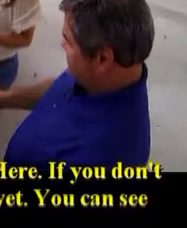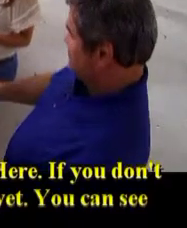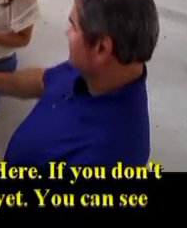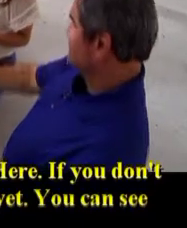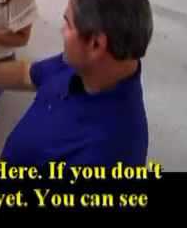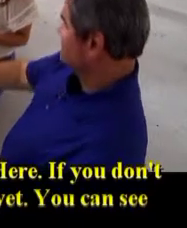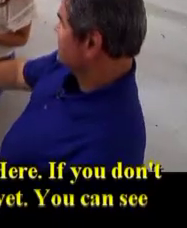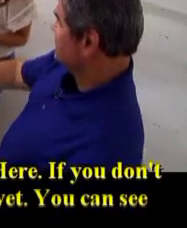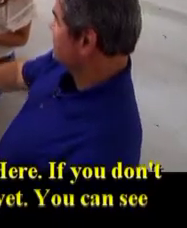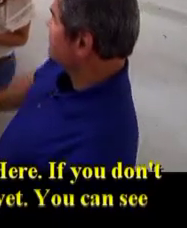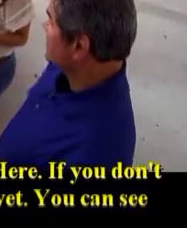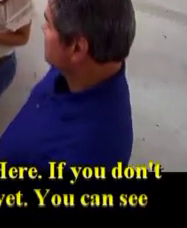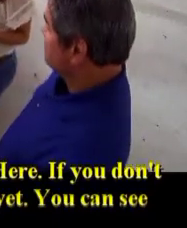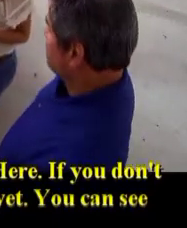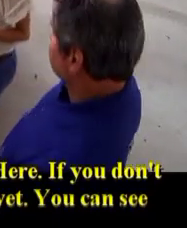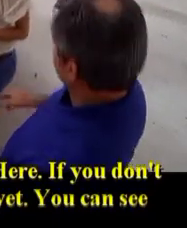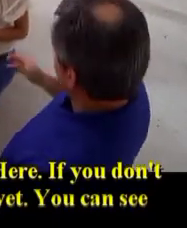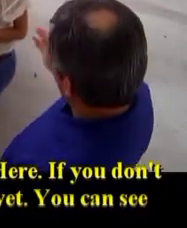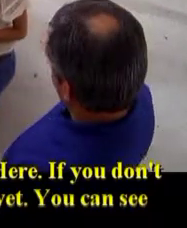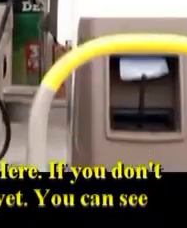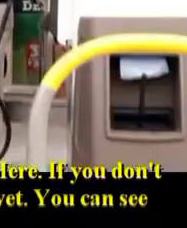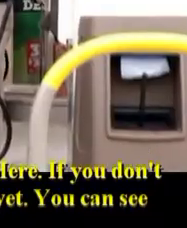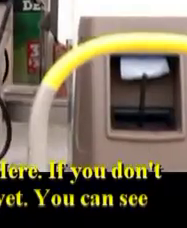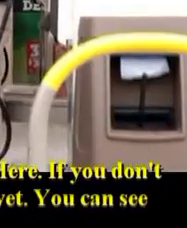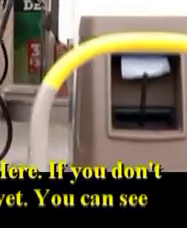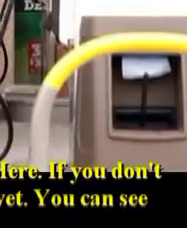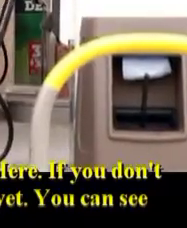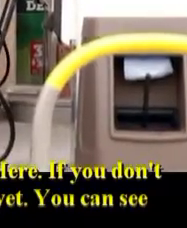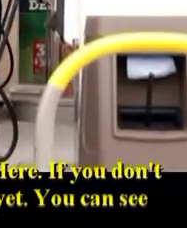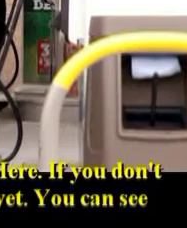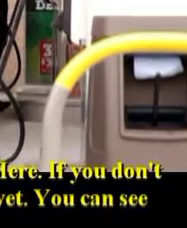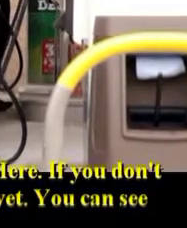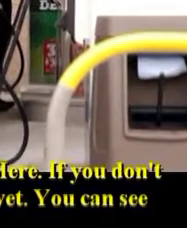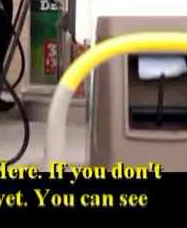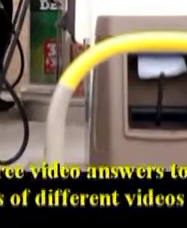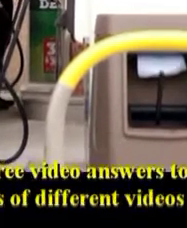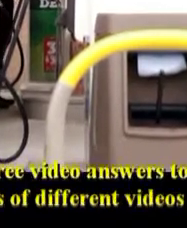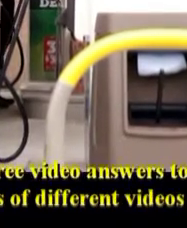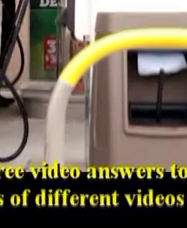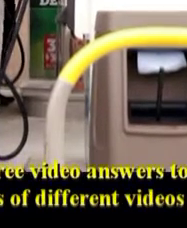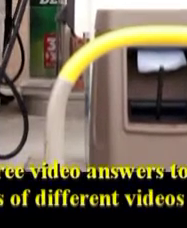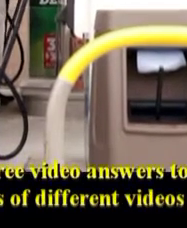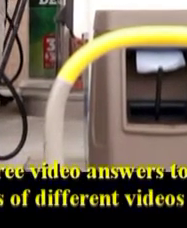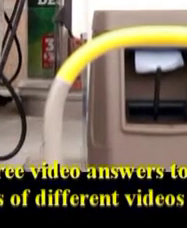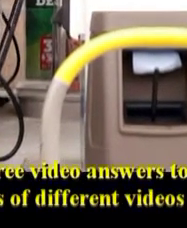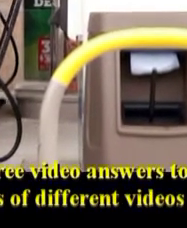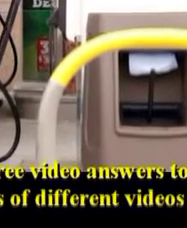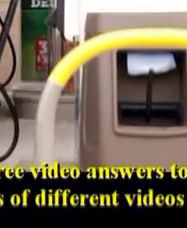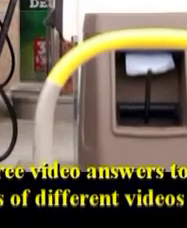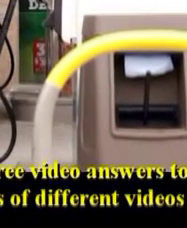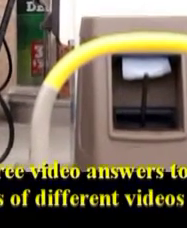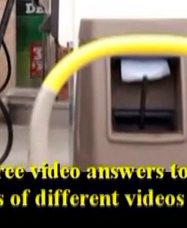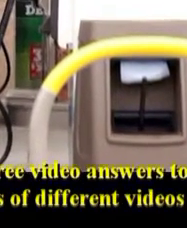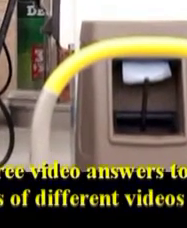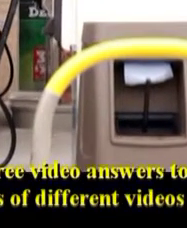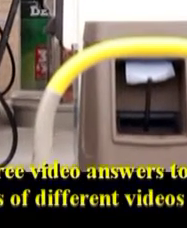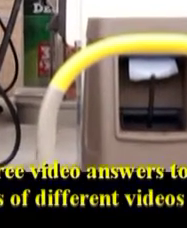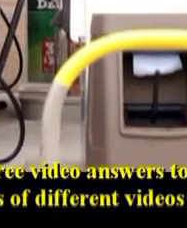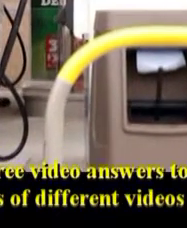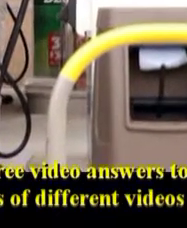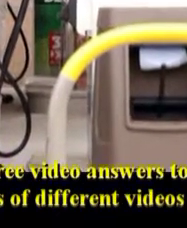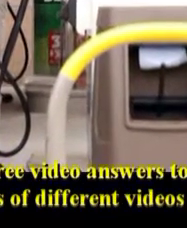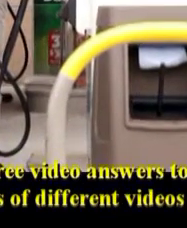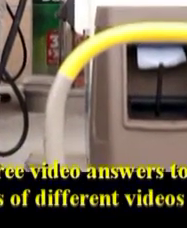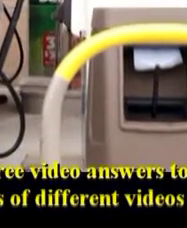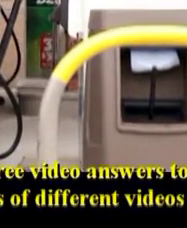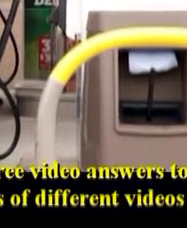here. And if you don't have any time to make it to church right yet, you can see on the back, truelife.org, where you get free video